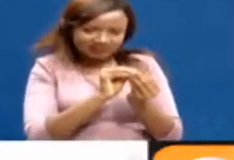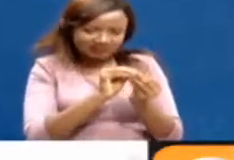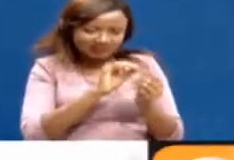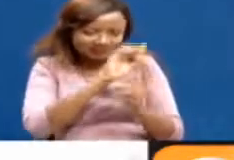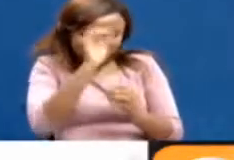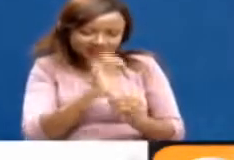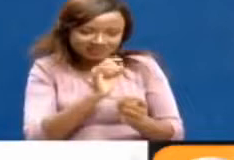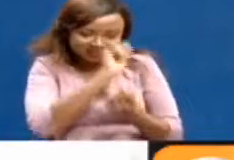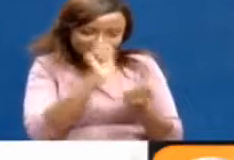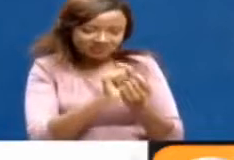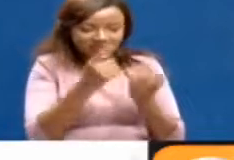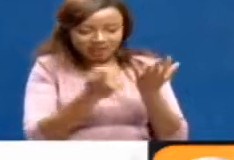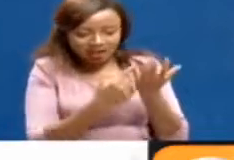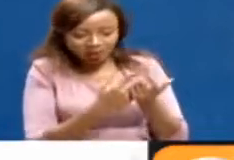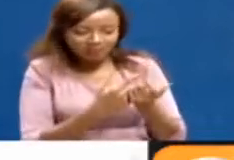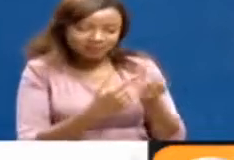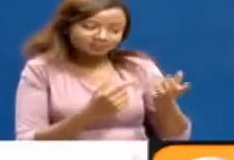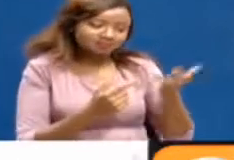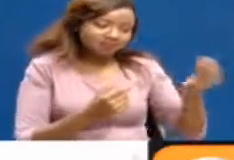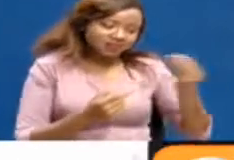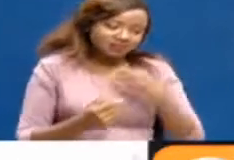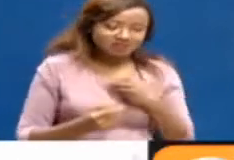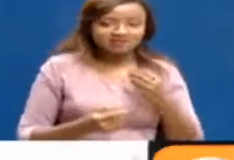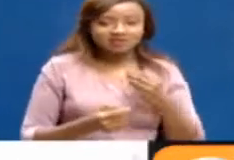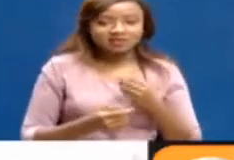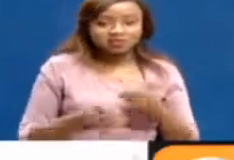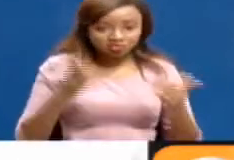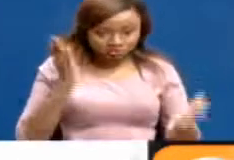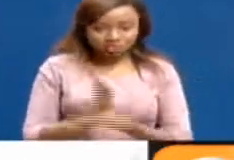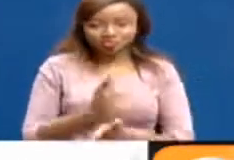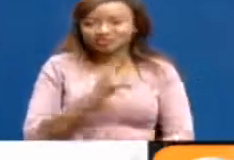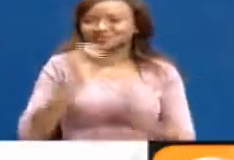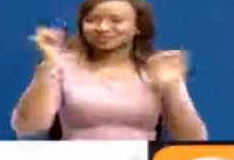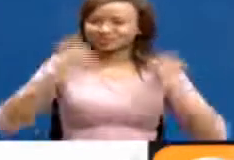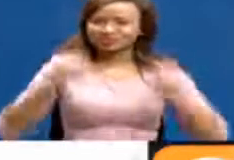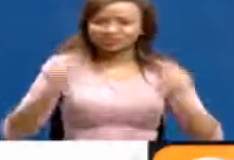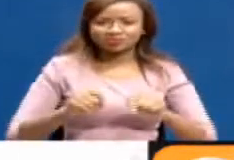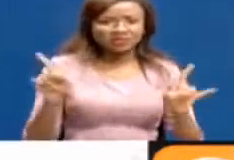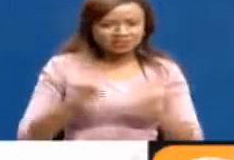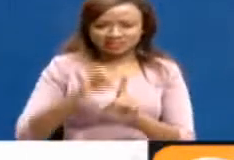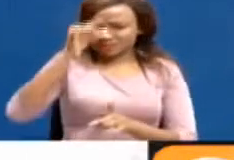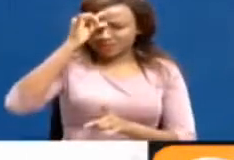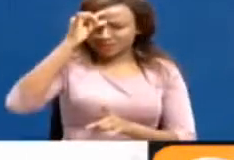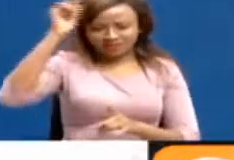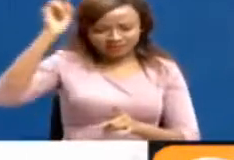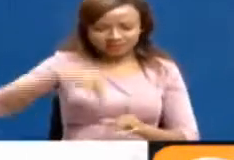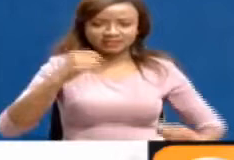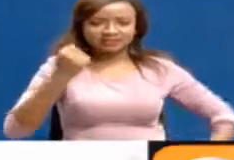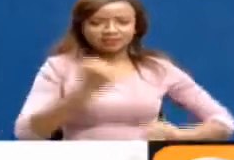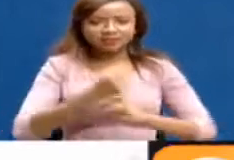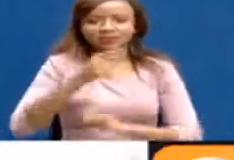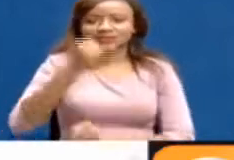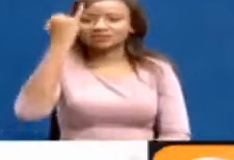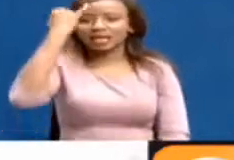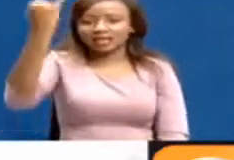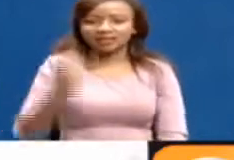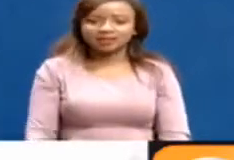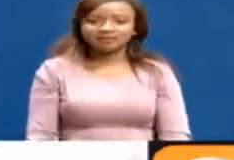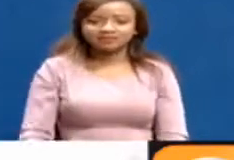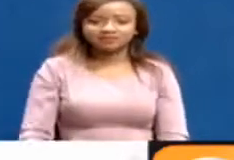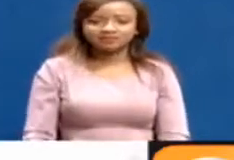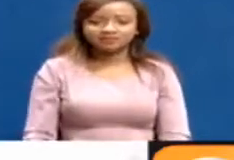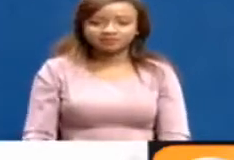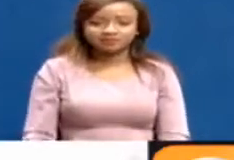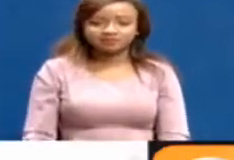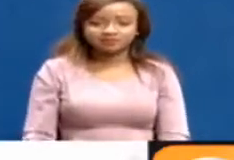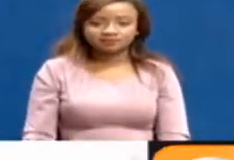rate, even interest-free. It is possible, and that's what I'm providing for. And I don't see why government will not support that. Government should support that, because even